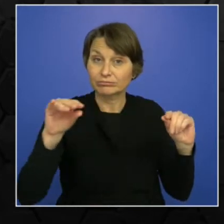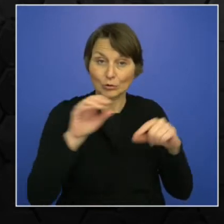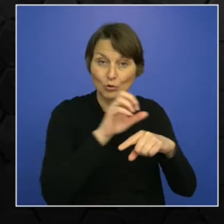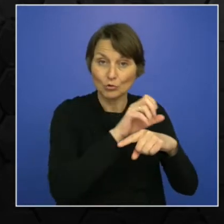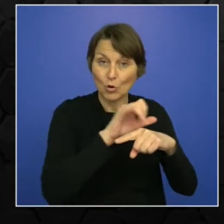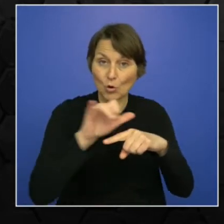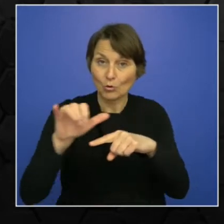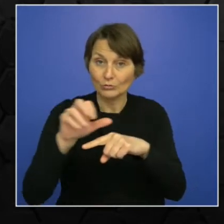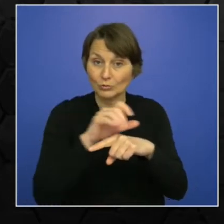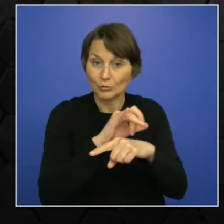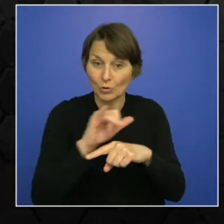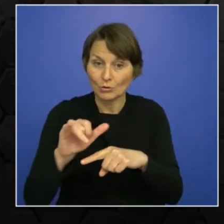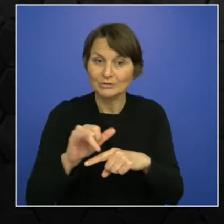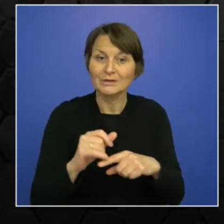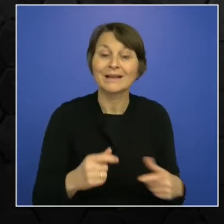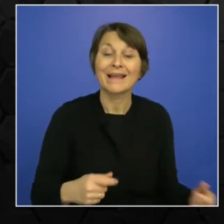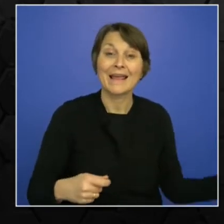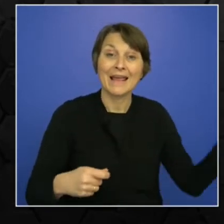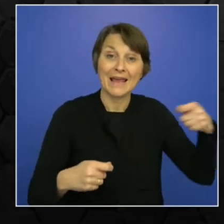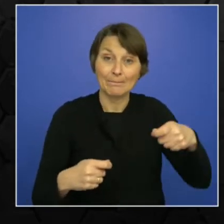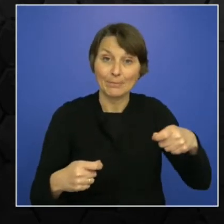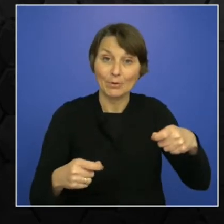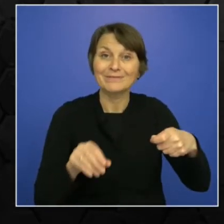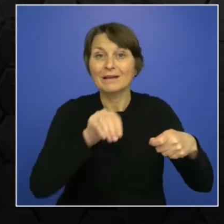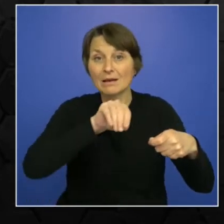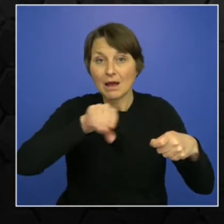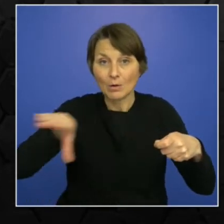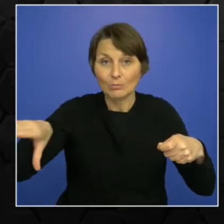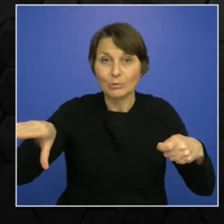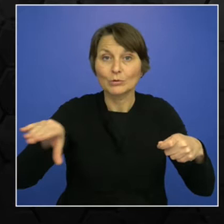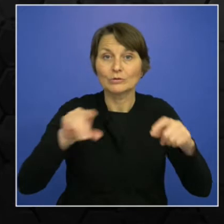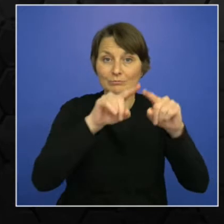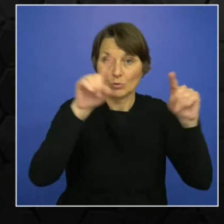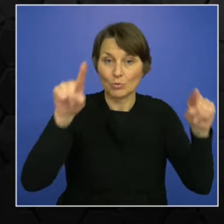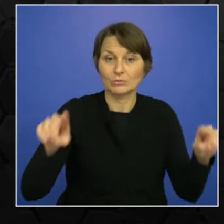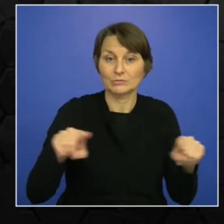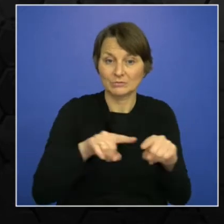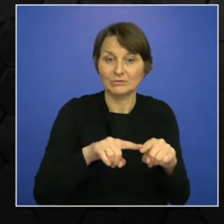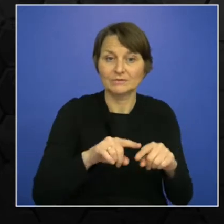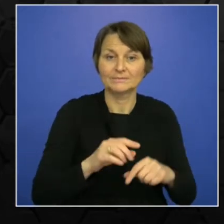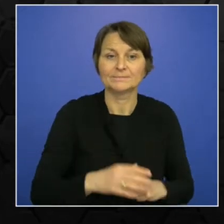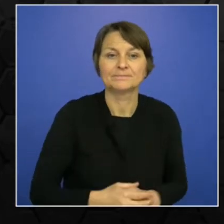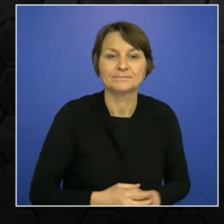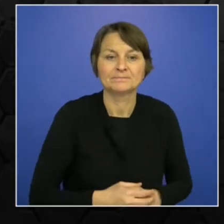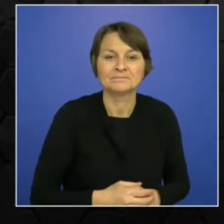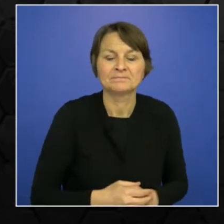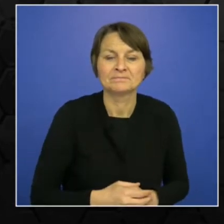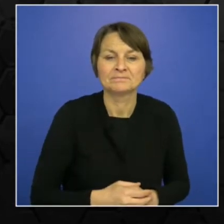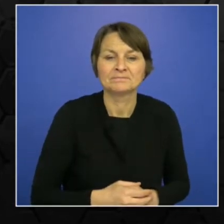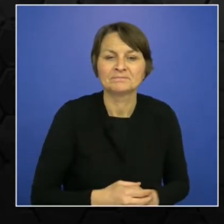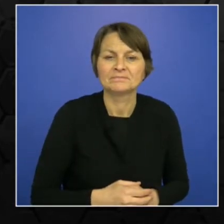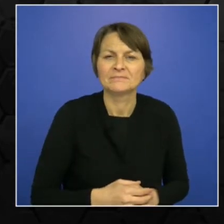for each cell unit, and it has a hidden running cell state within. And it has a couple of